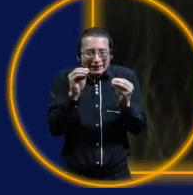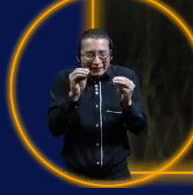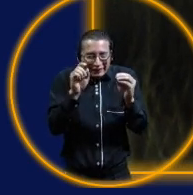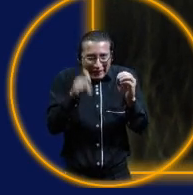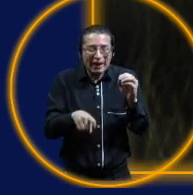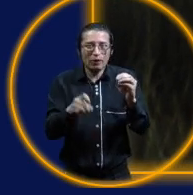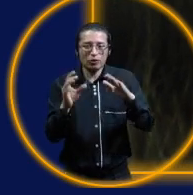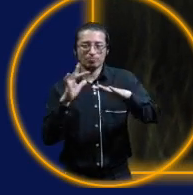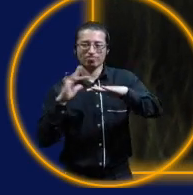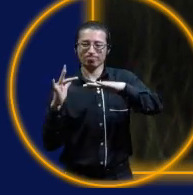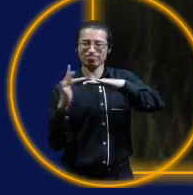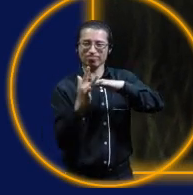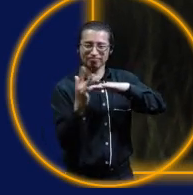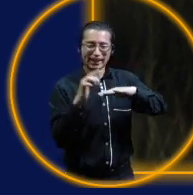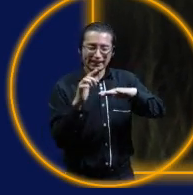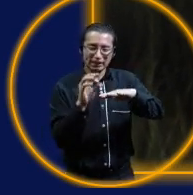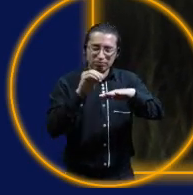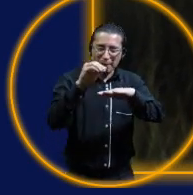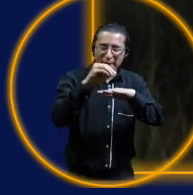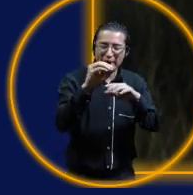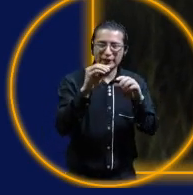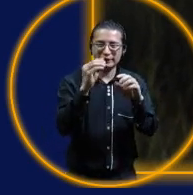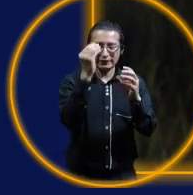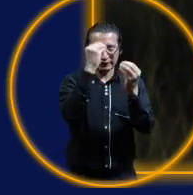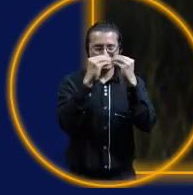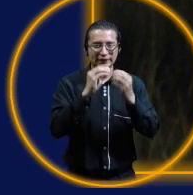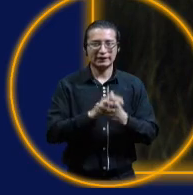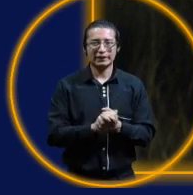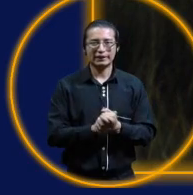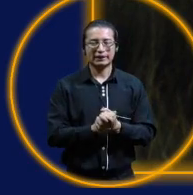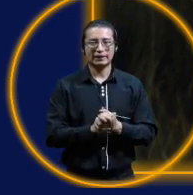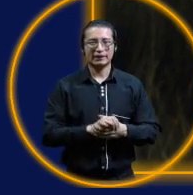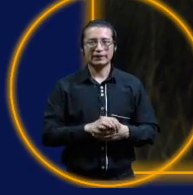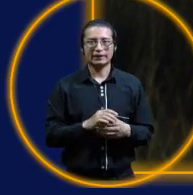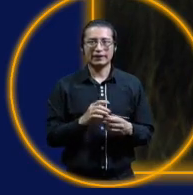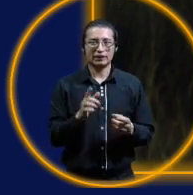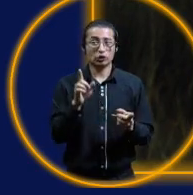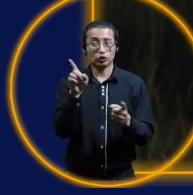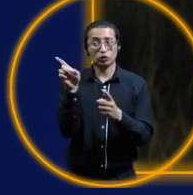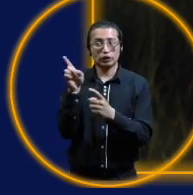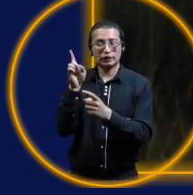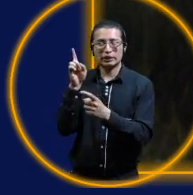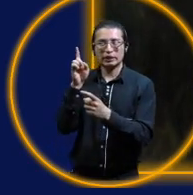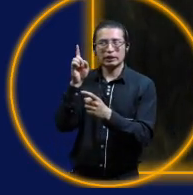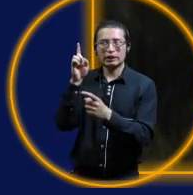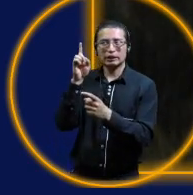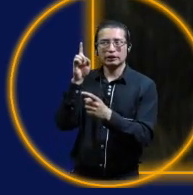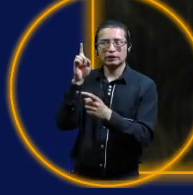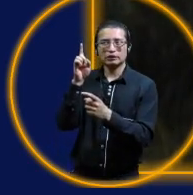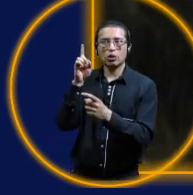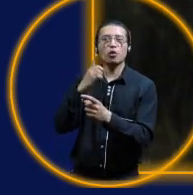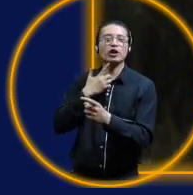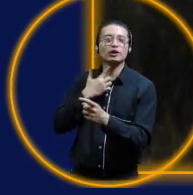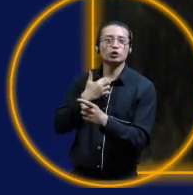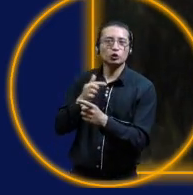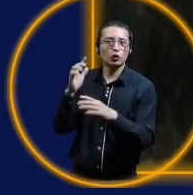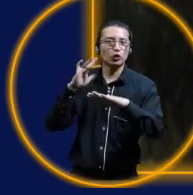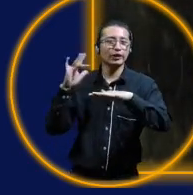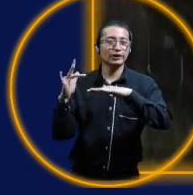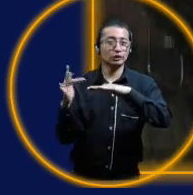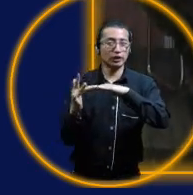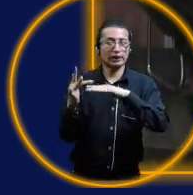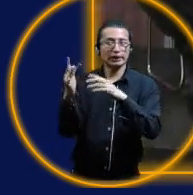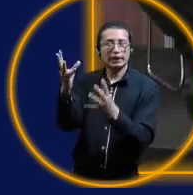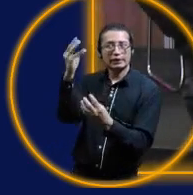how to like it. And I guess my question is, did you guys learn to love it, or is it just a thing that you just feel like you need it?